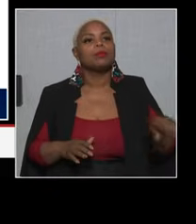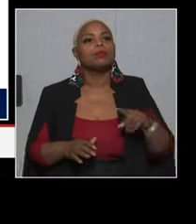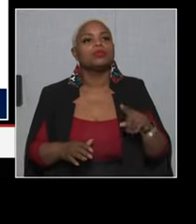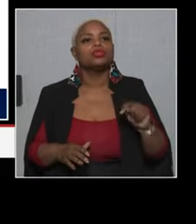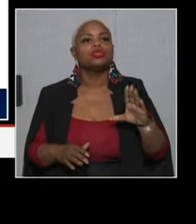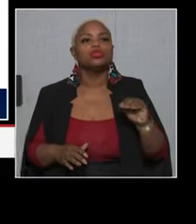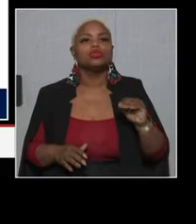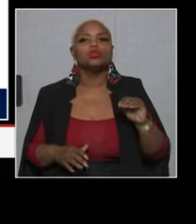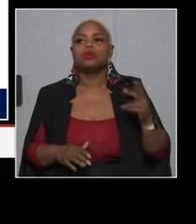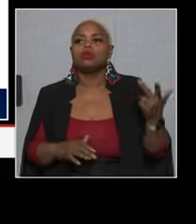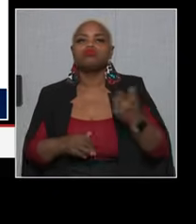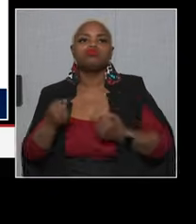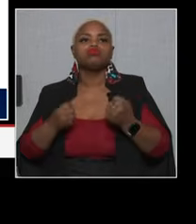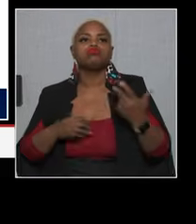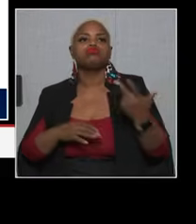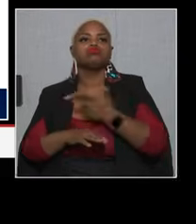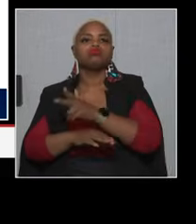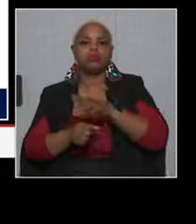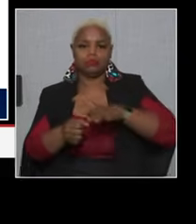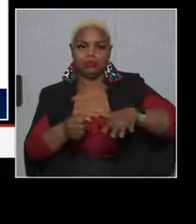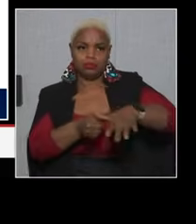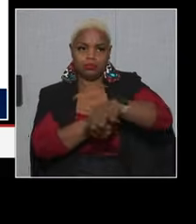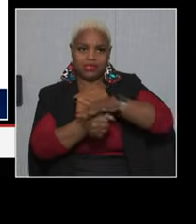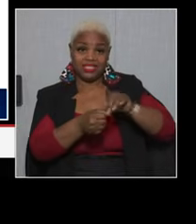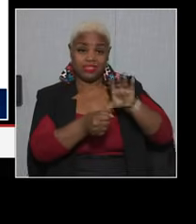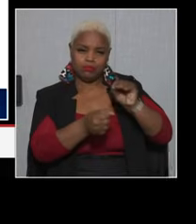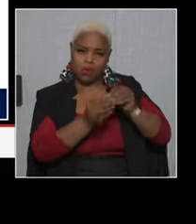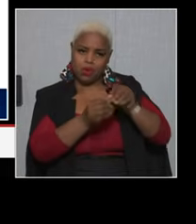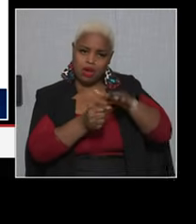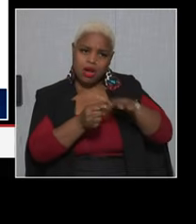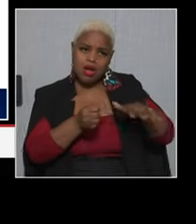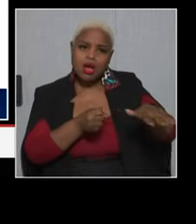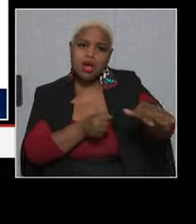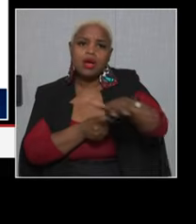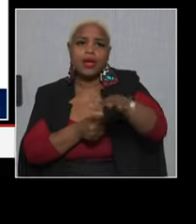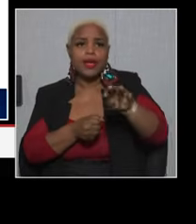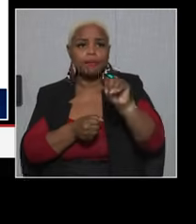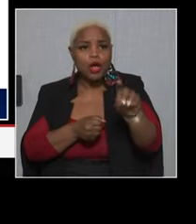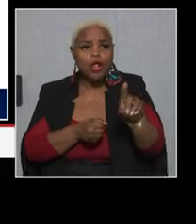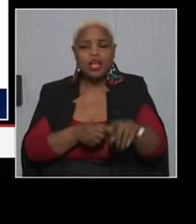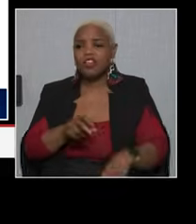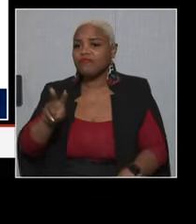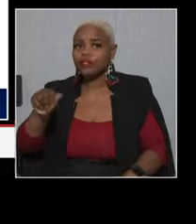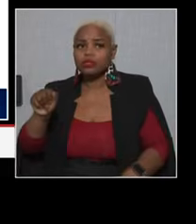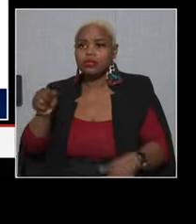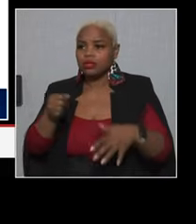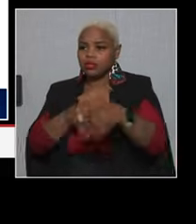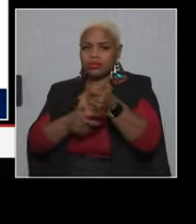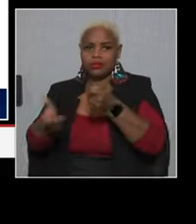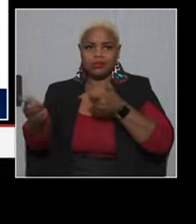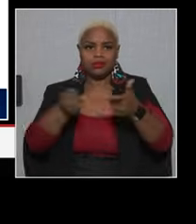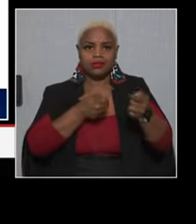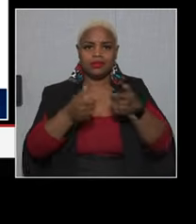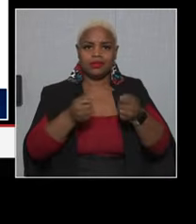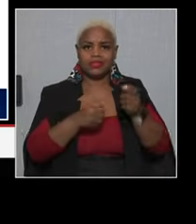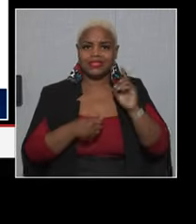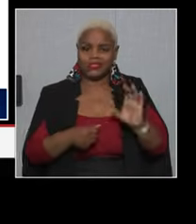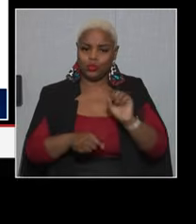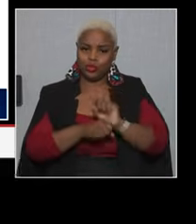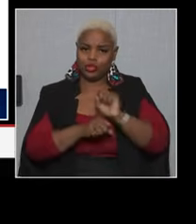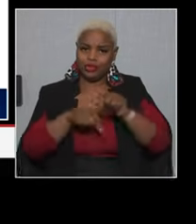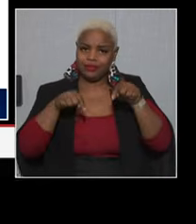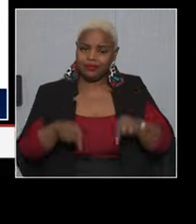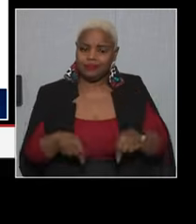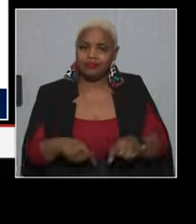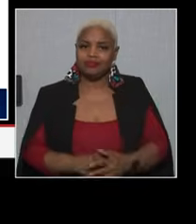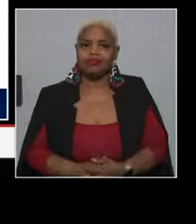are increasing our application pool. This year, we've seen an 11% increase in our application pool